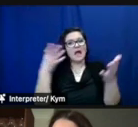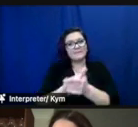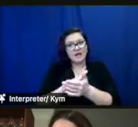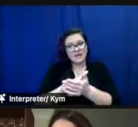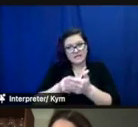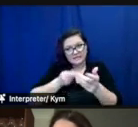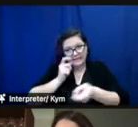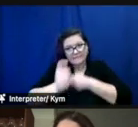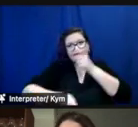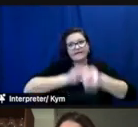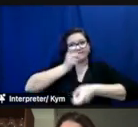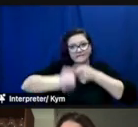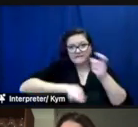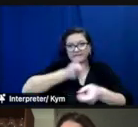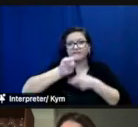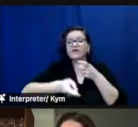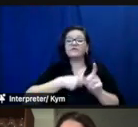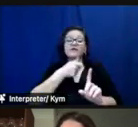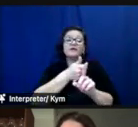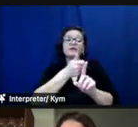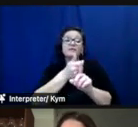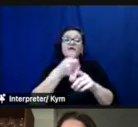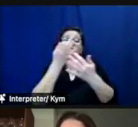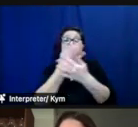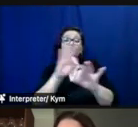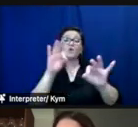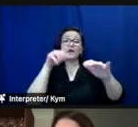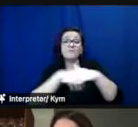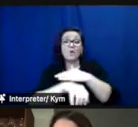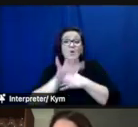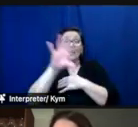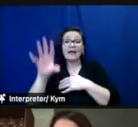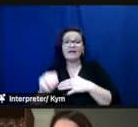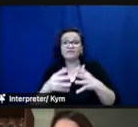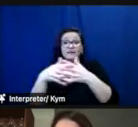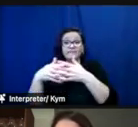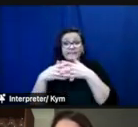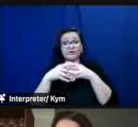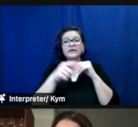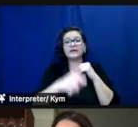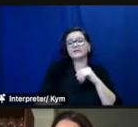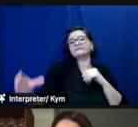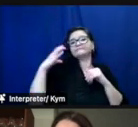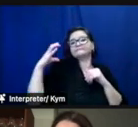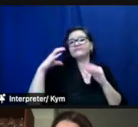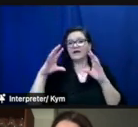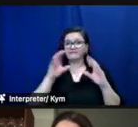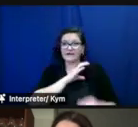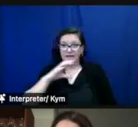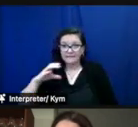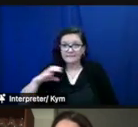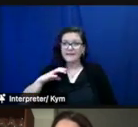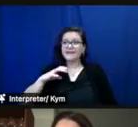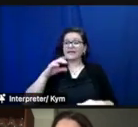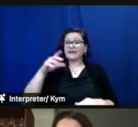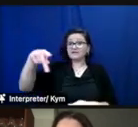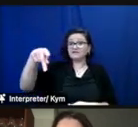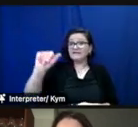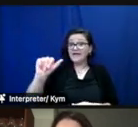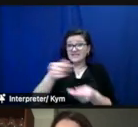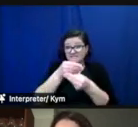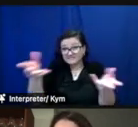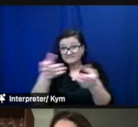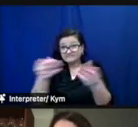born, he was a free-born African-American, and he chaired a committee which gave out food and clothing in Pennsylvania, and he